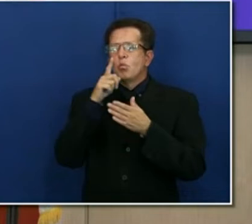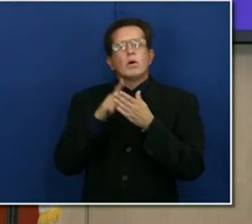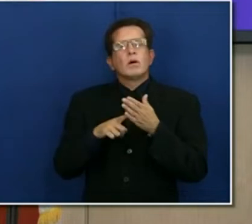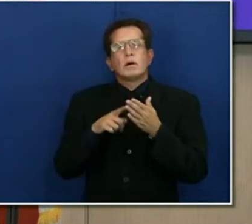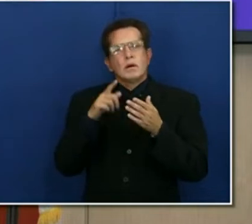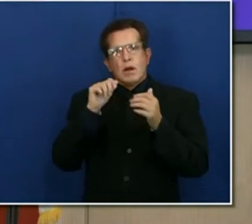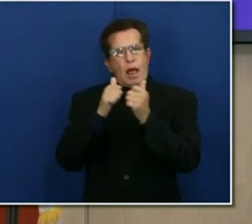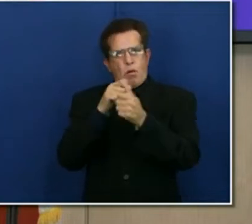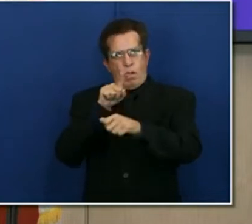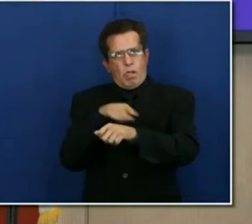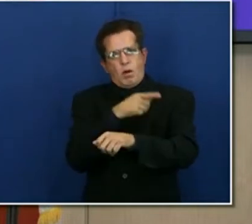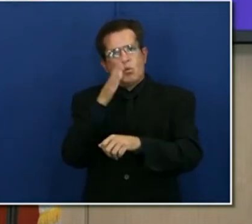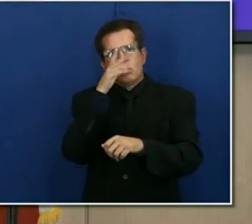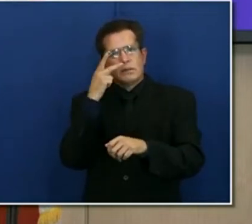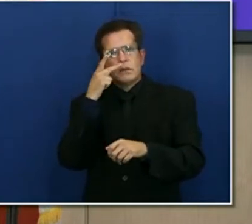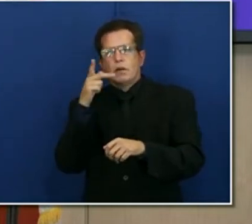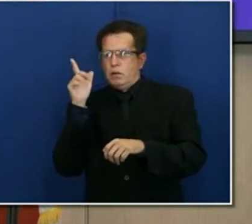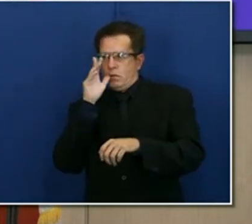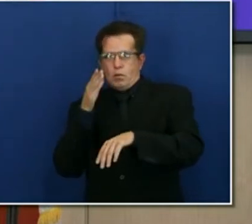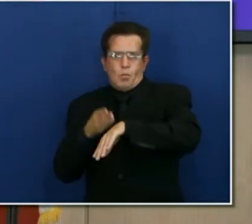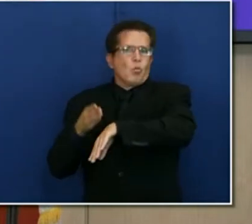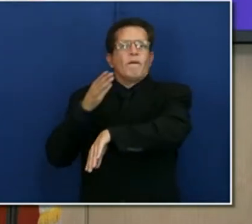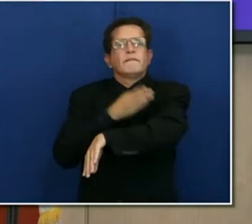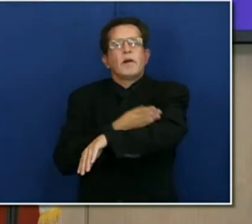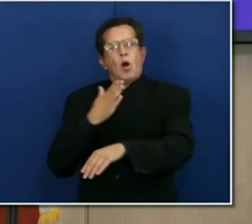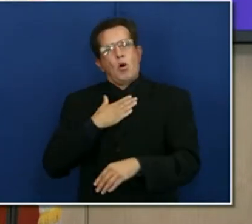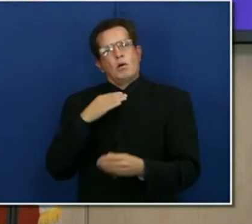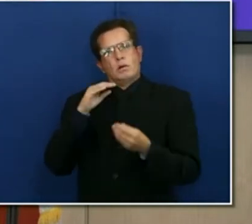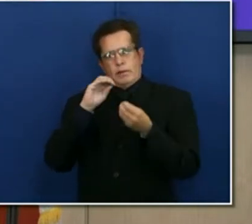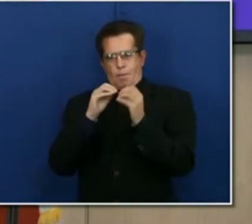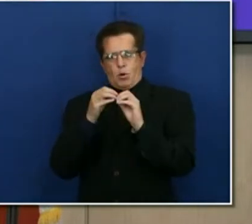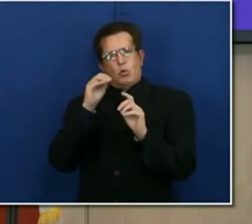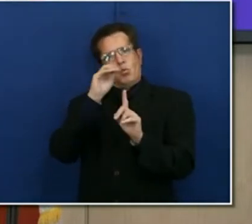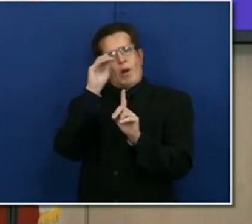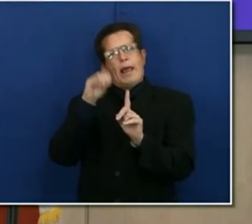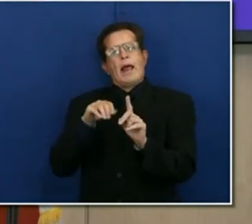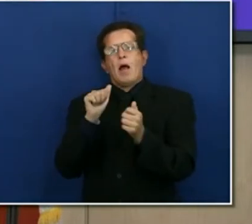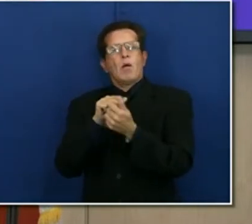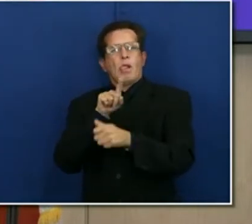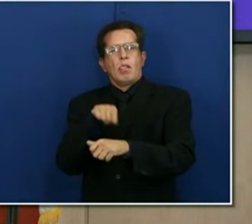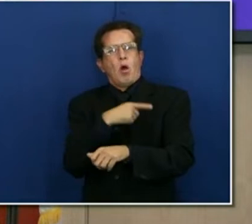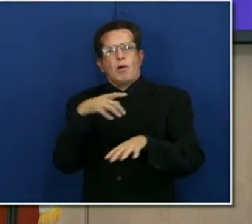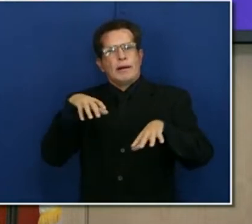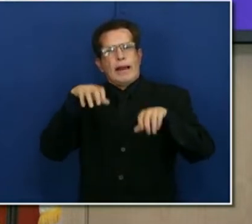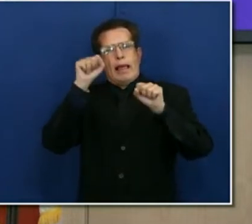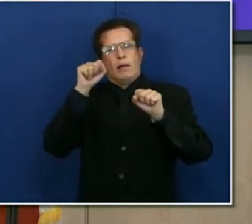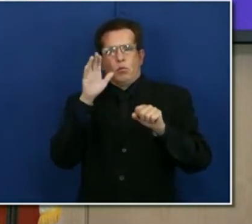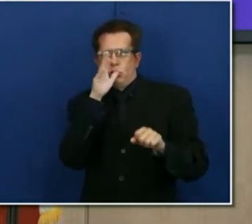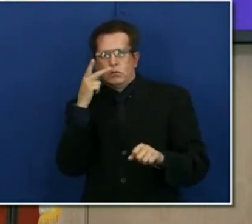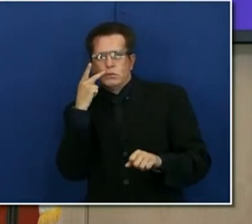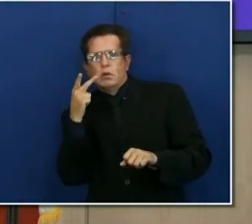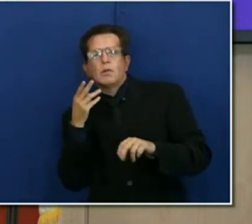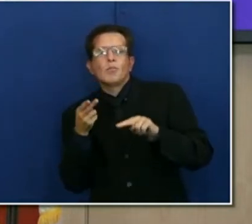seeing improvements in these communities that will help our case rate? Okay, Dr. Wooten.